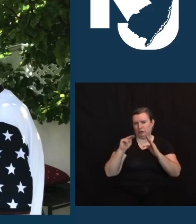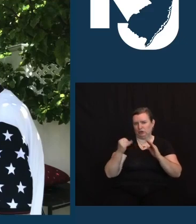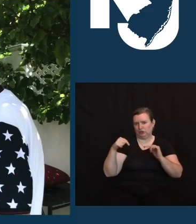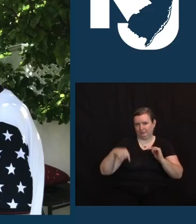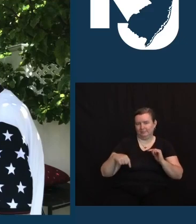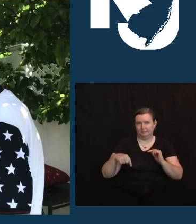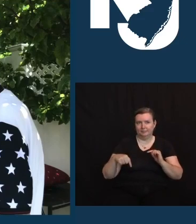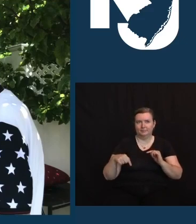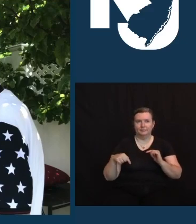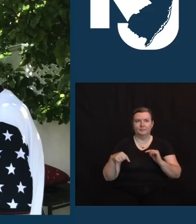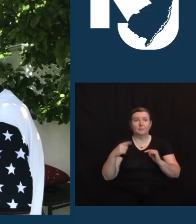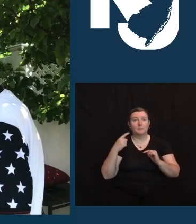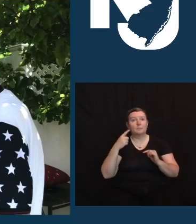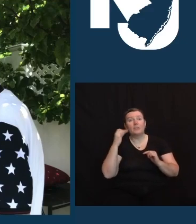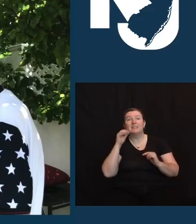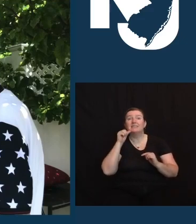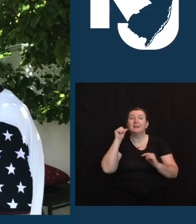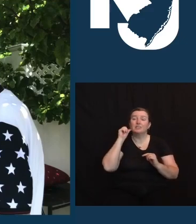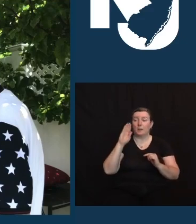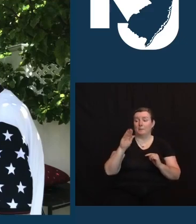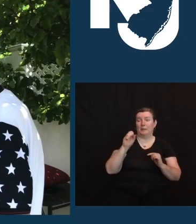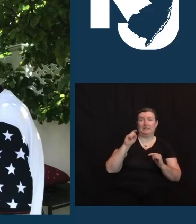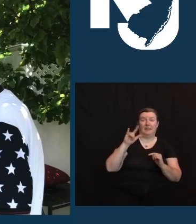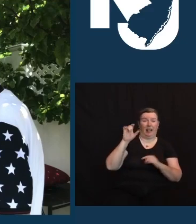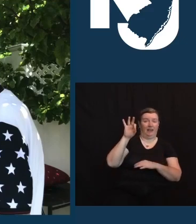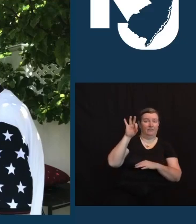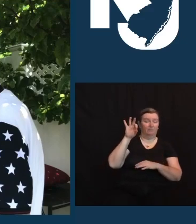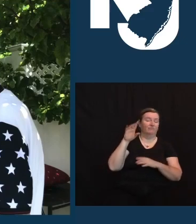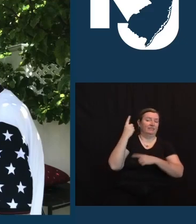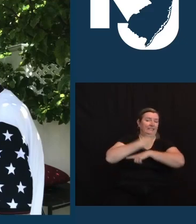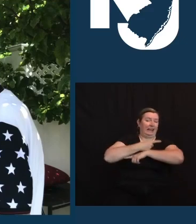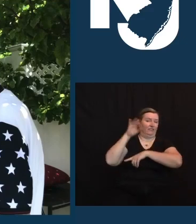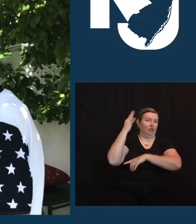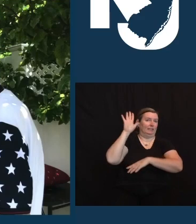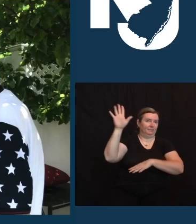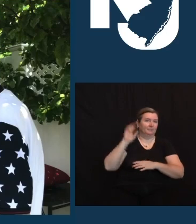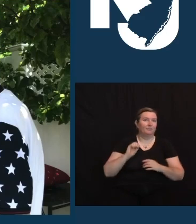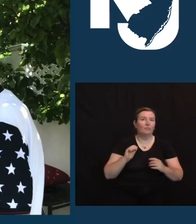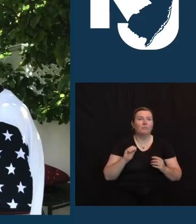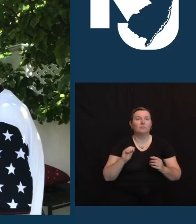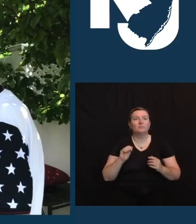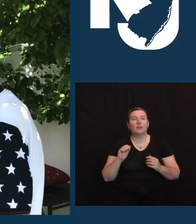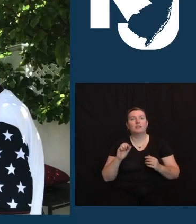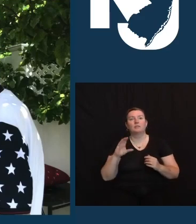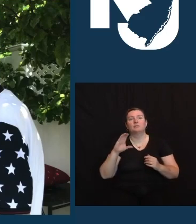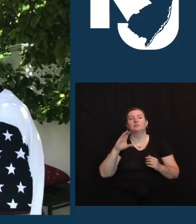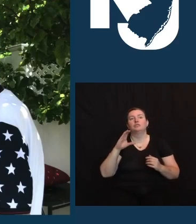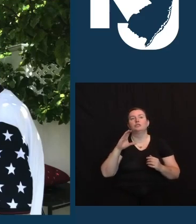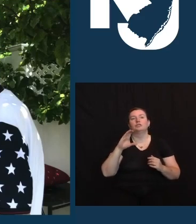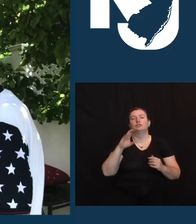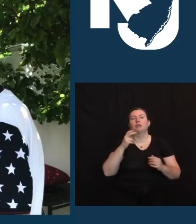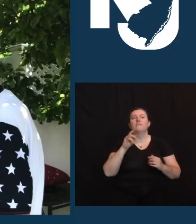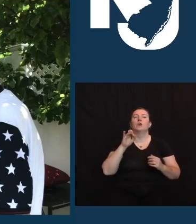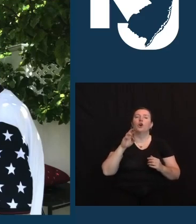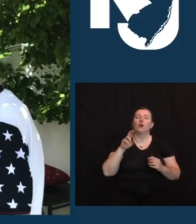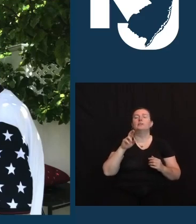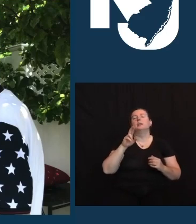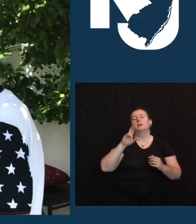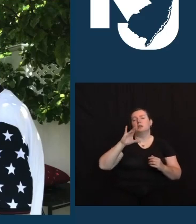Bastille Day, named Francis McCormick a Chevalier Knight of France's Legion of Honor for